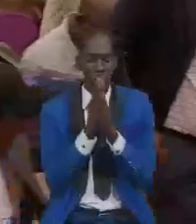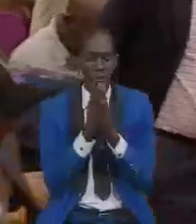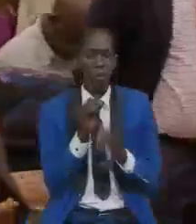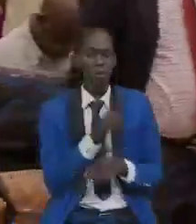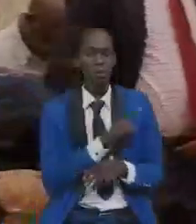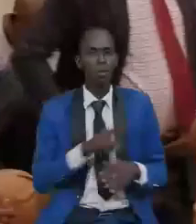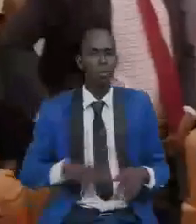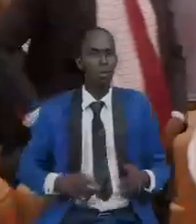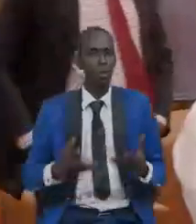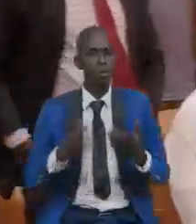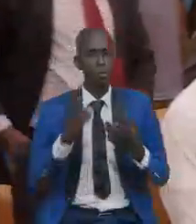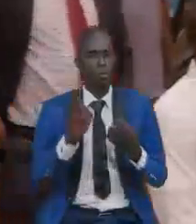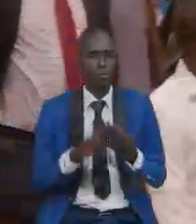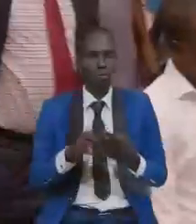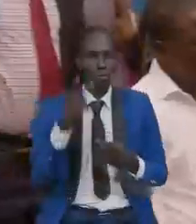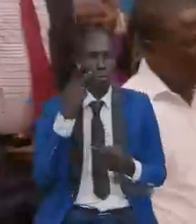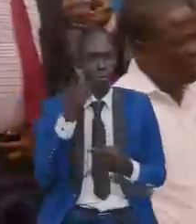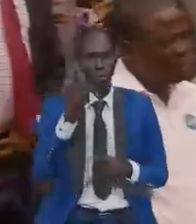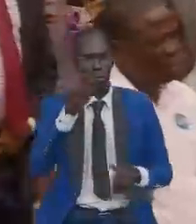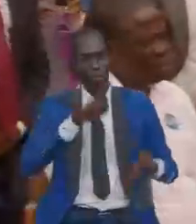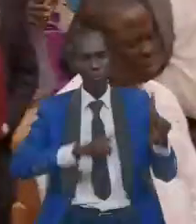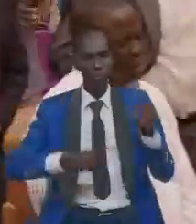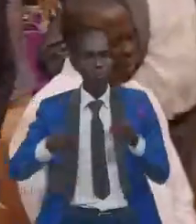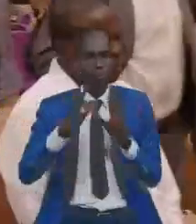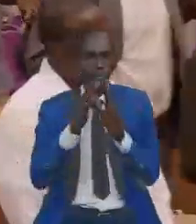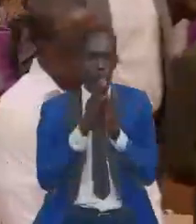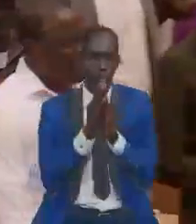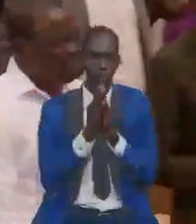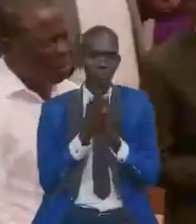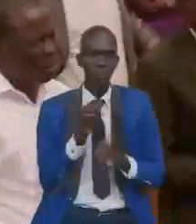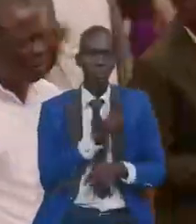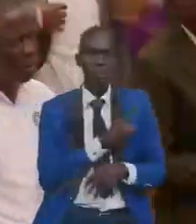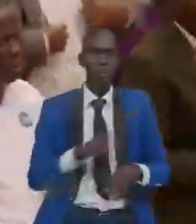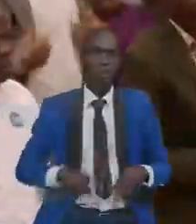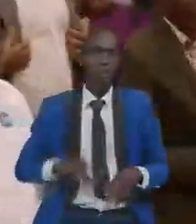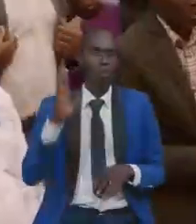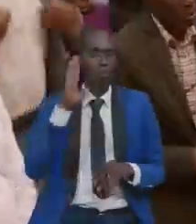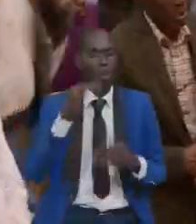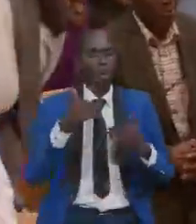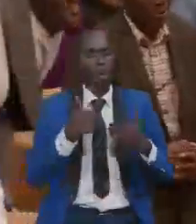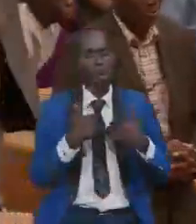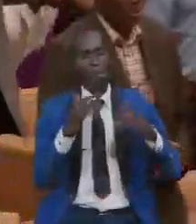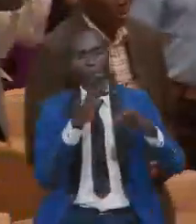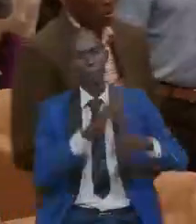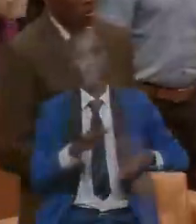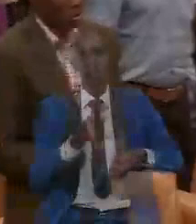to hear you pray, and the Lord will have favor upon you.